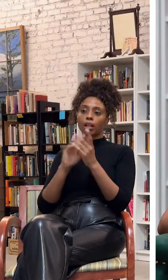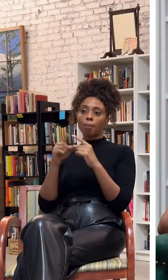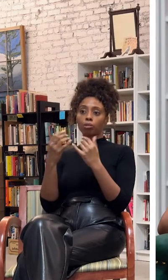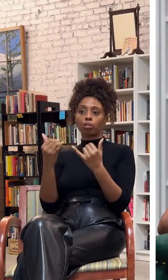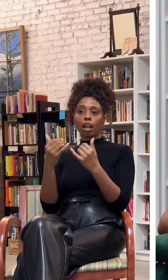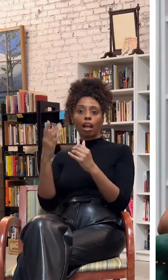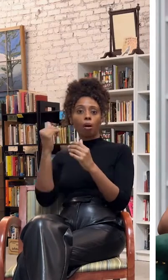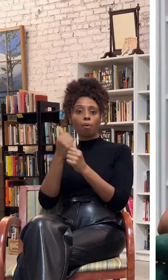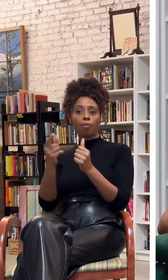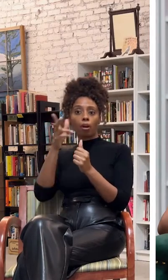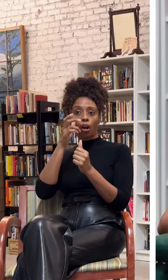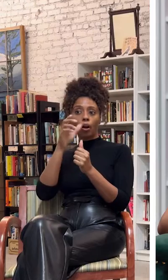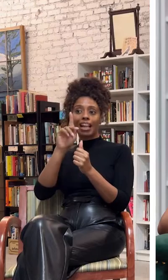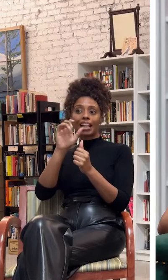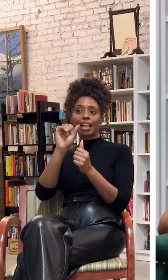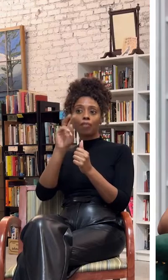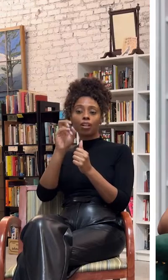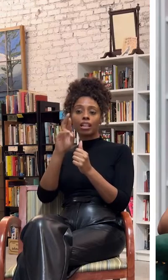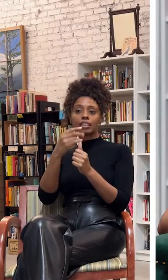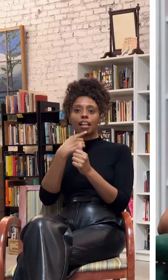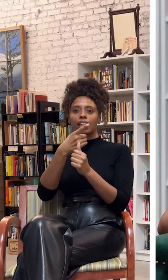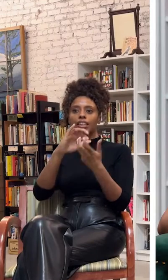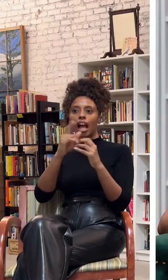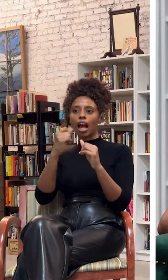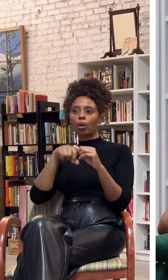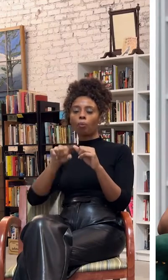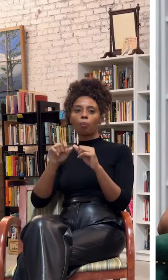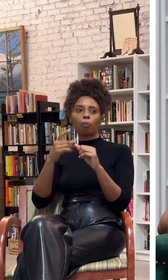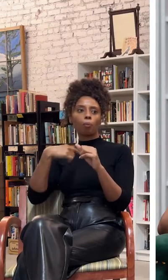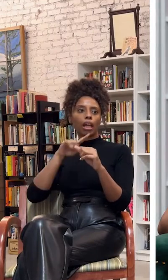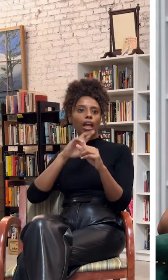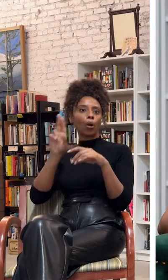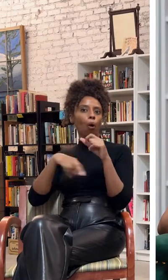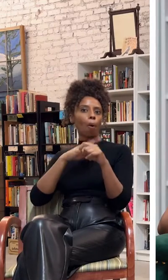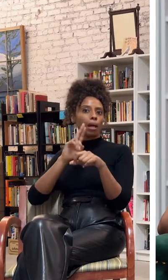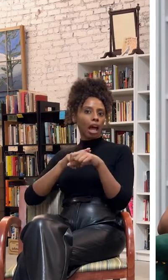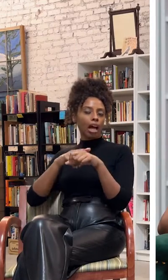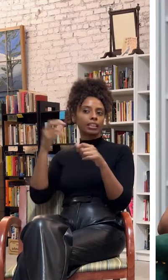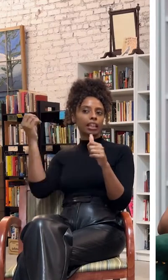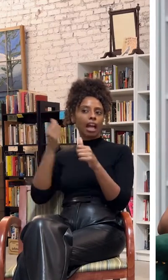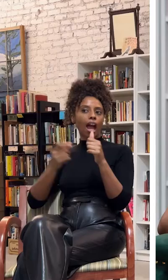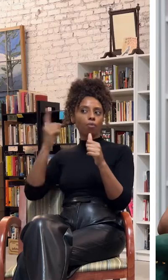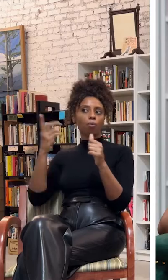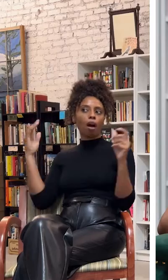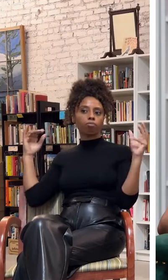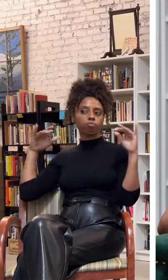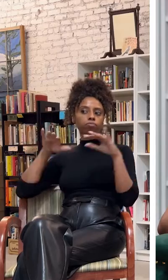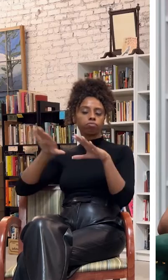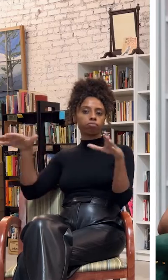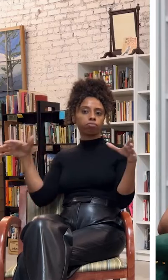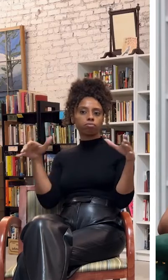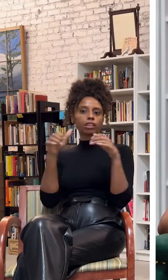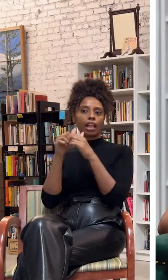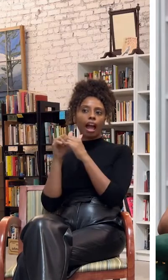hope everybody heard Kleaver say this, is how do we actualize, how do we normalize everybody being in the room in a